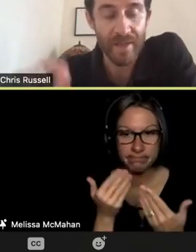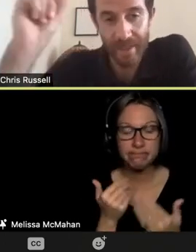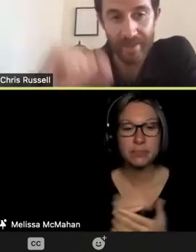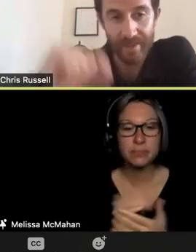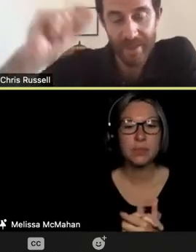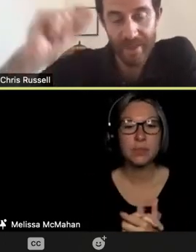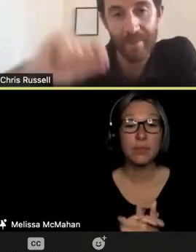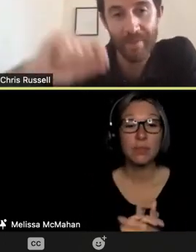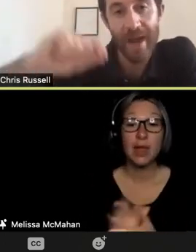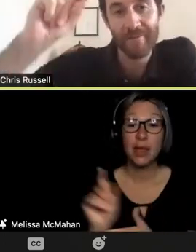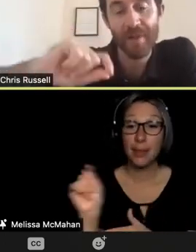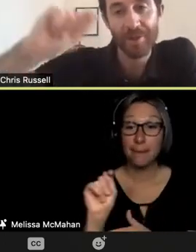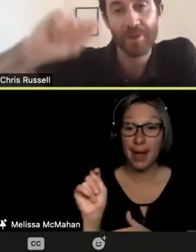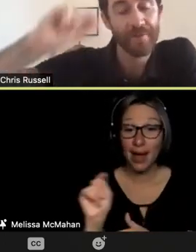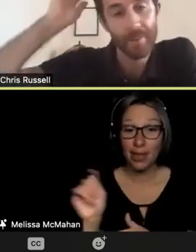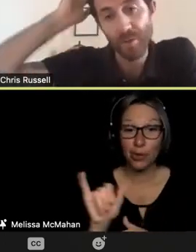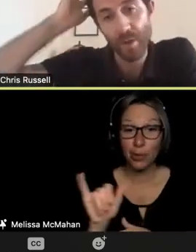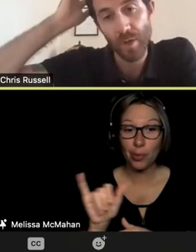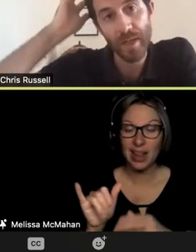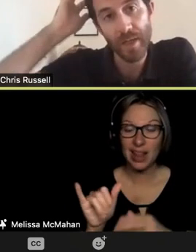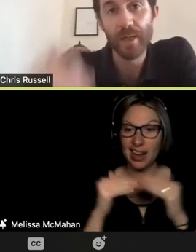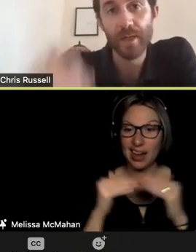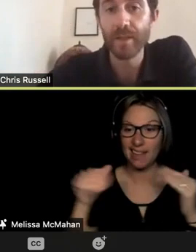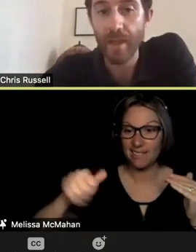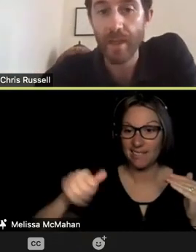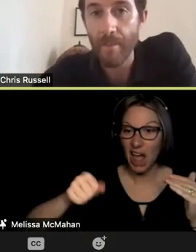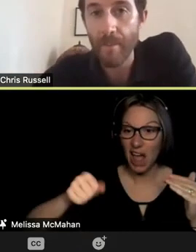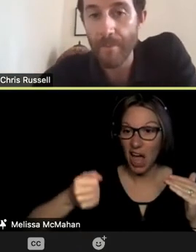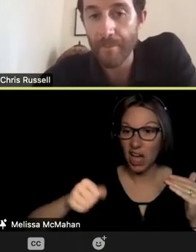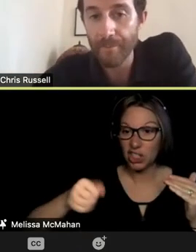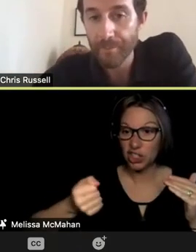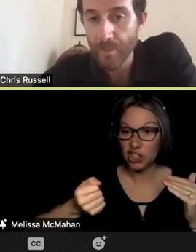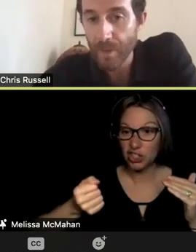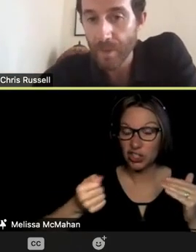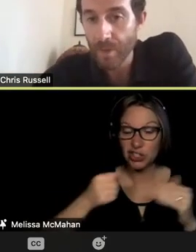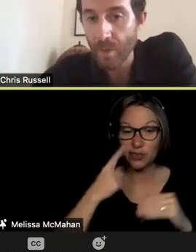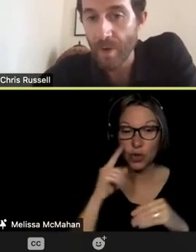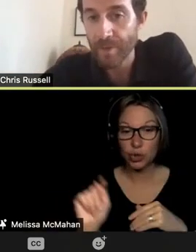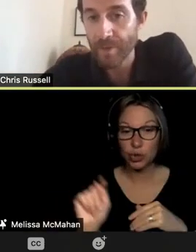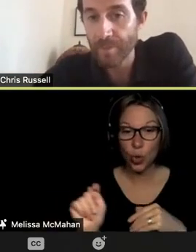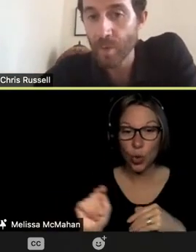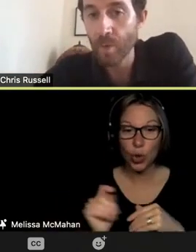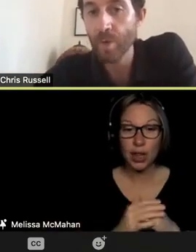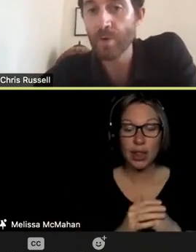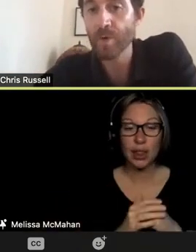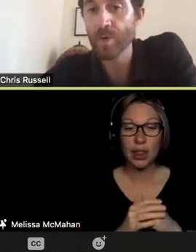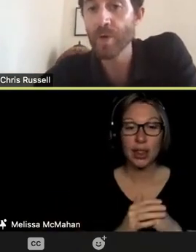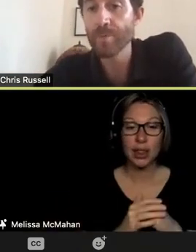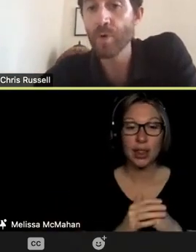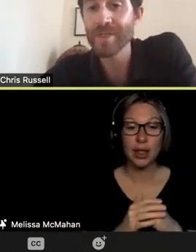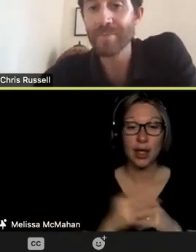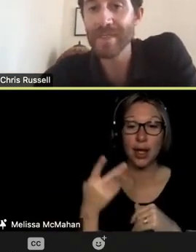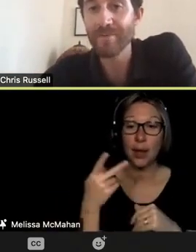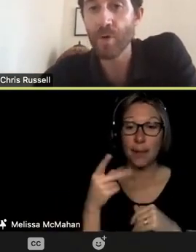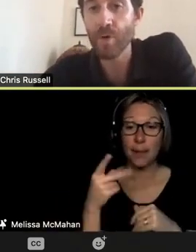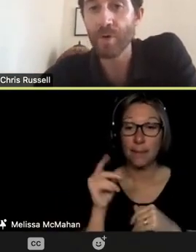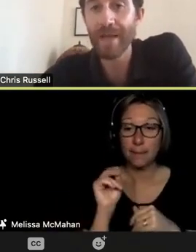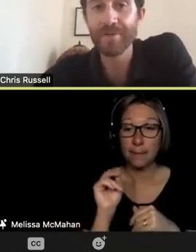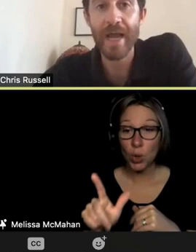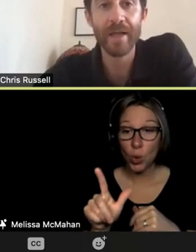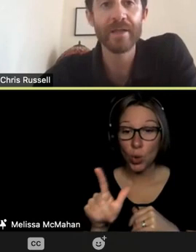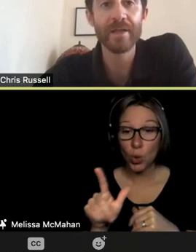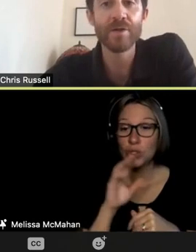is like the same kind of flusher from the toilet. The one for the pool, for going to the pool, is a piece